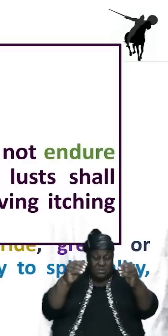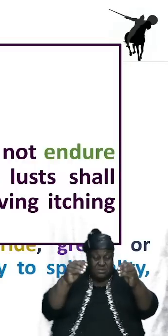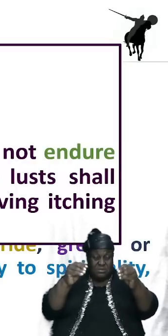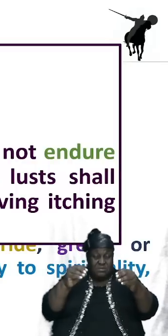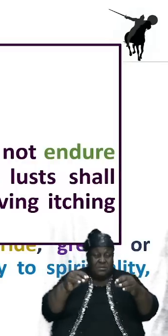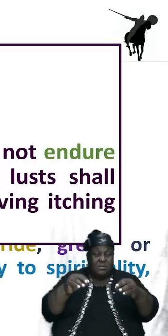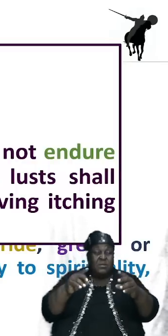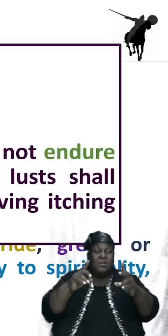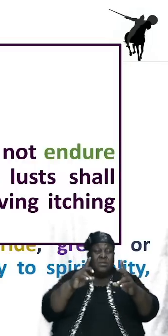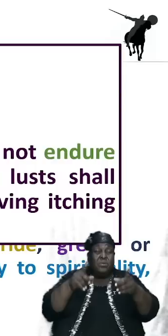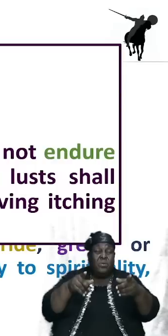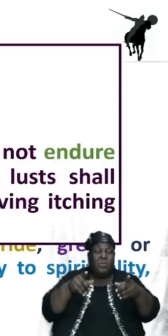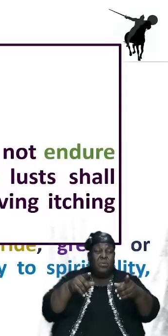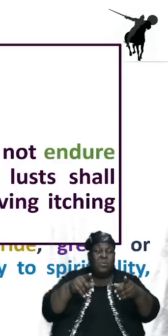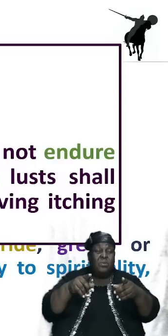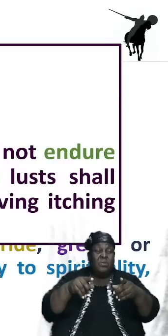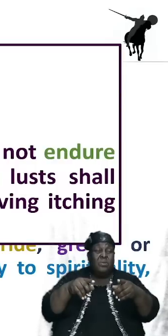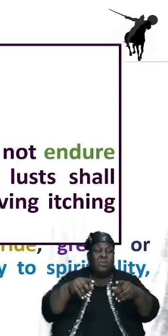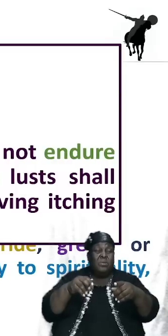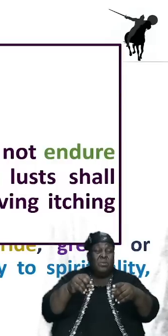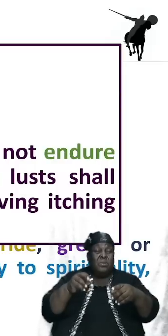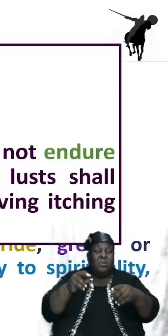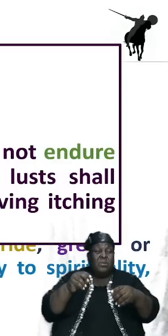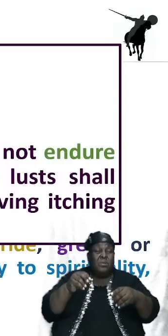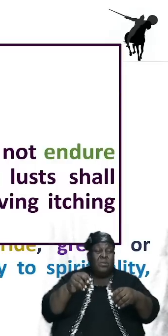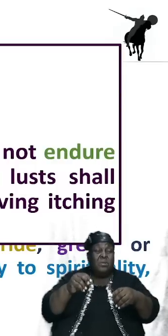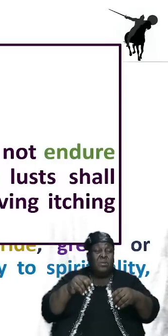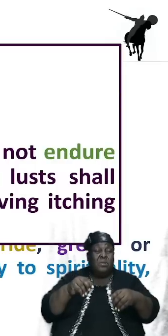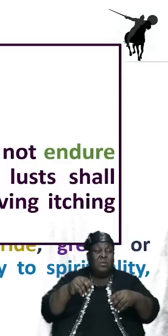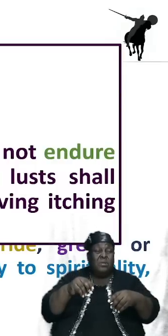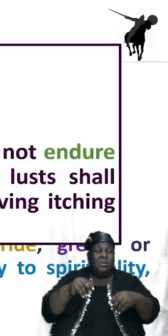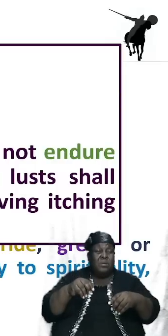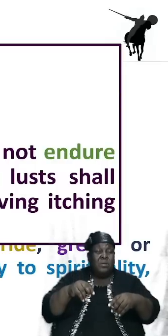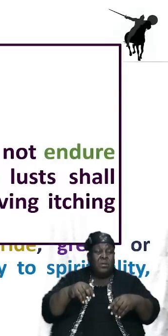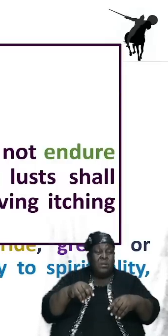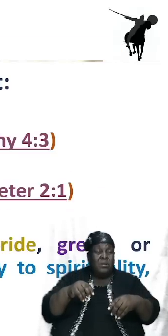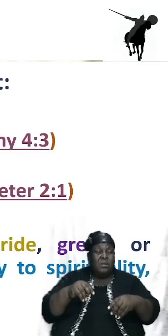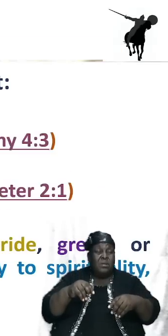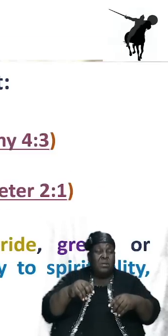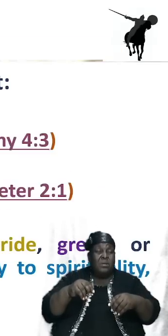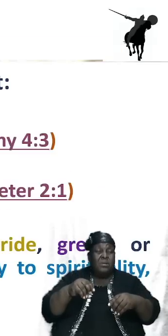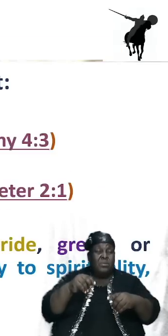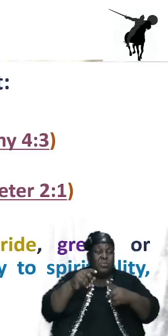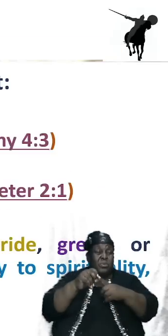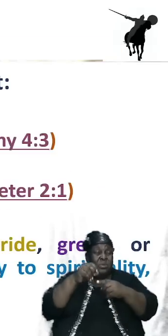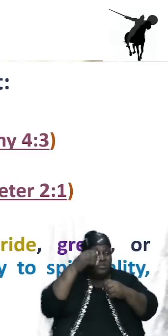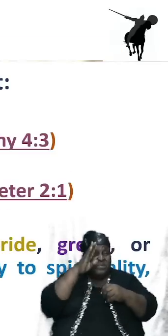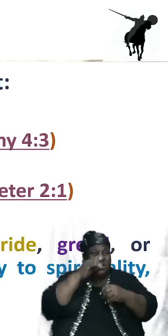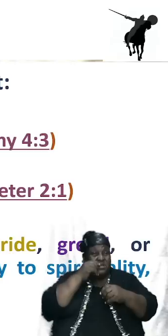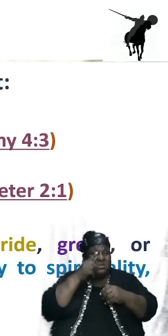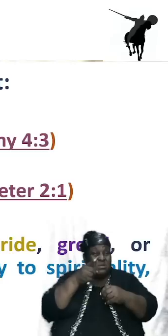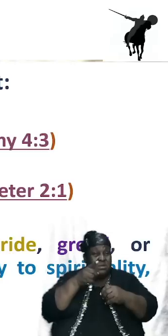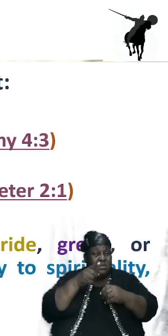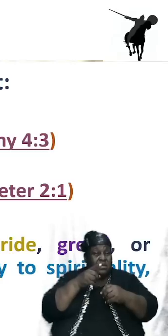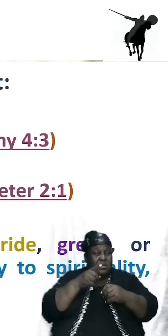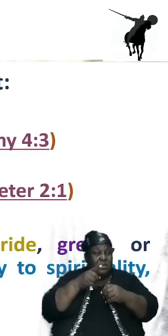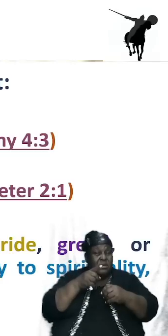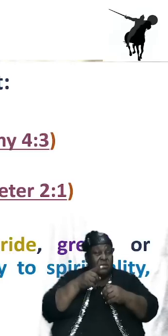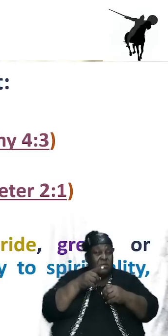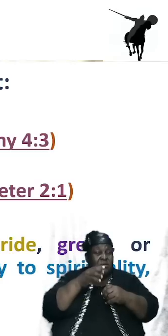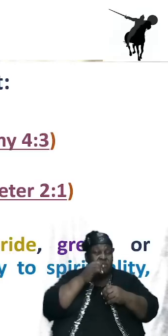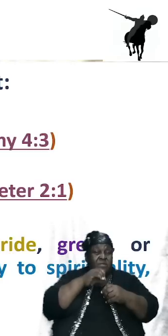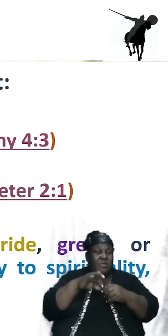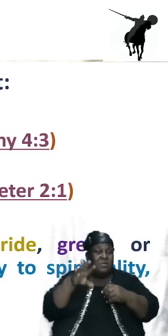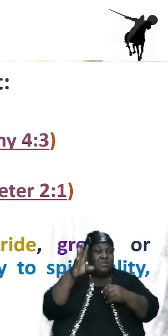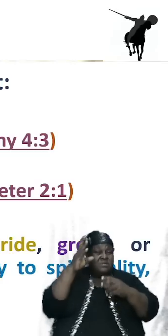contrary or deviate from what the real word of God says. Now, false teaching not only deviate,